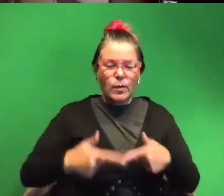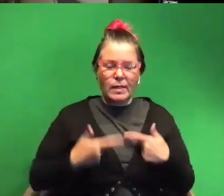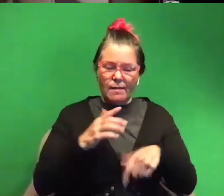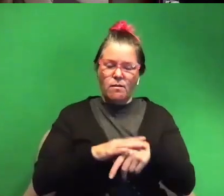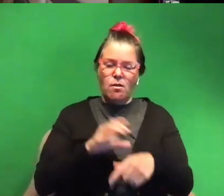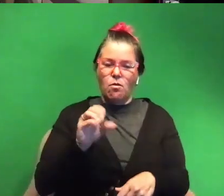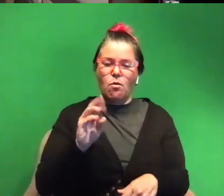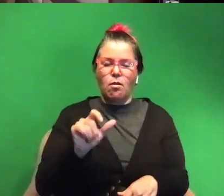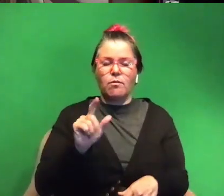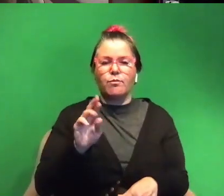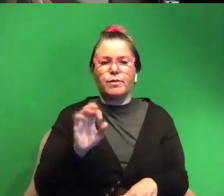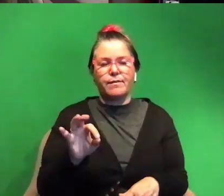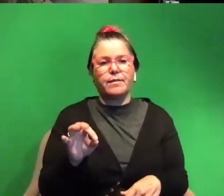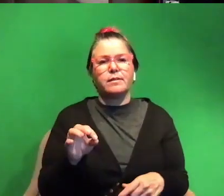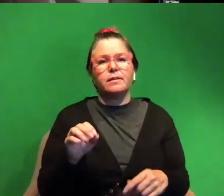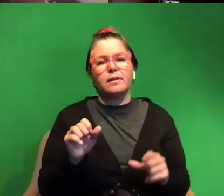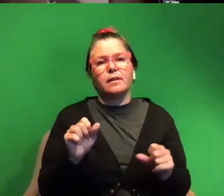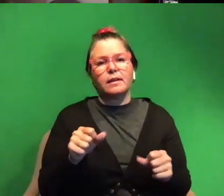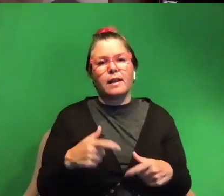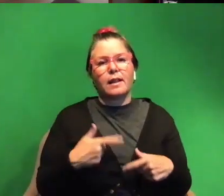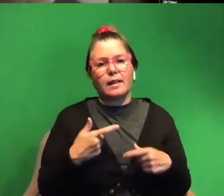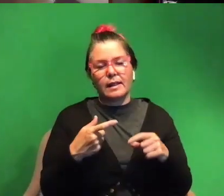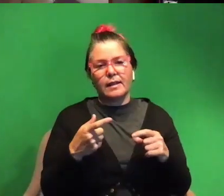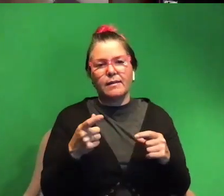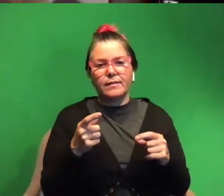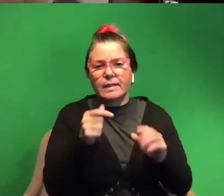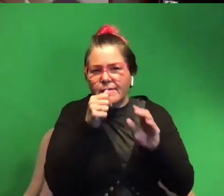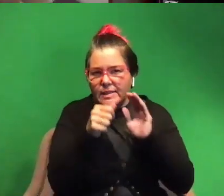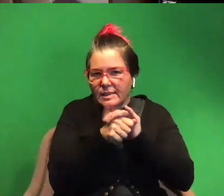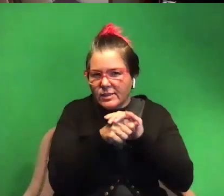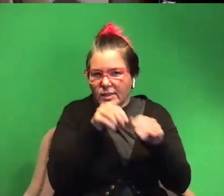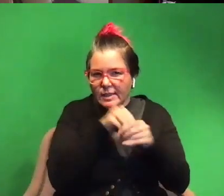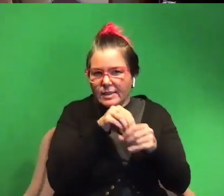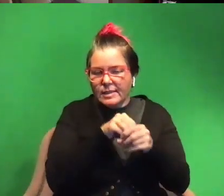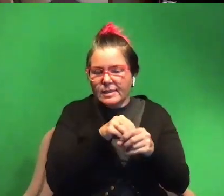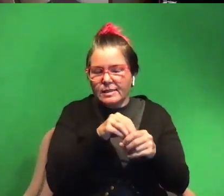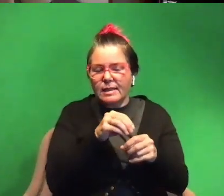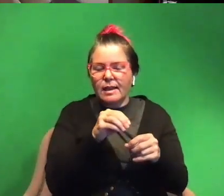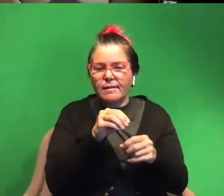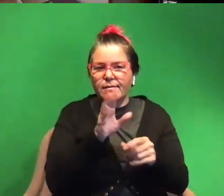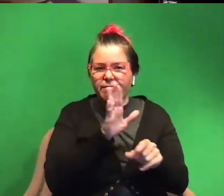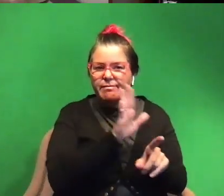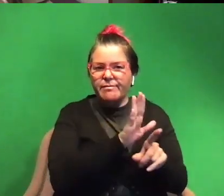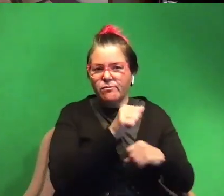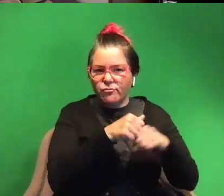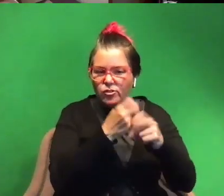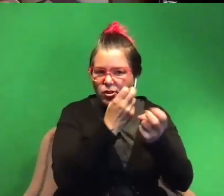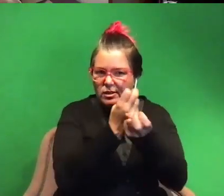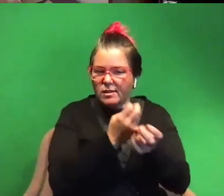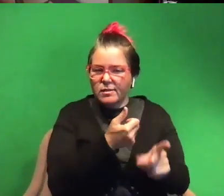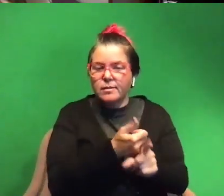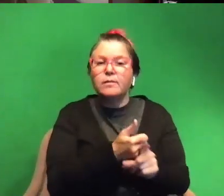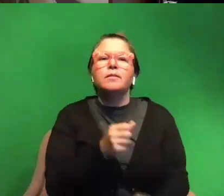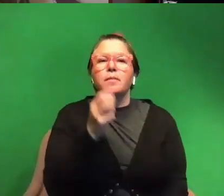reef. And so they can live sort of cryptically or sort of secretly inside of the actual coral skeletons themselves.